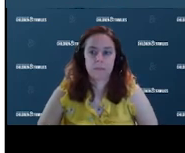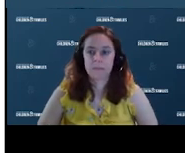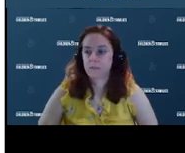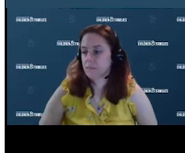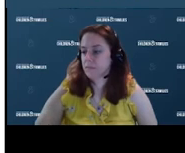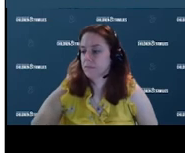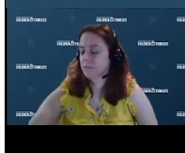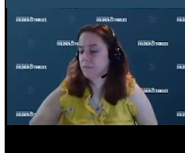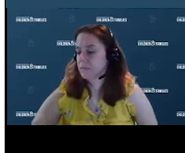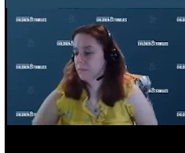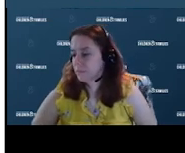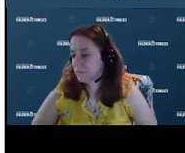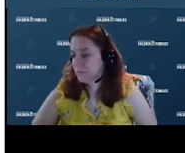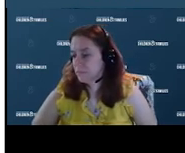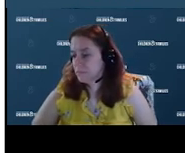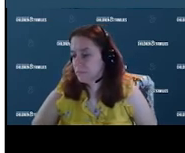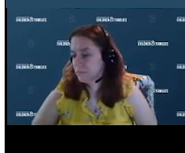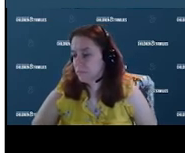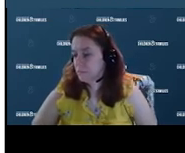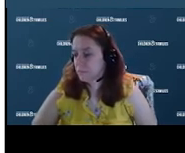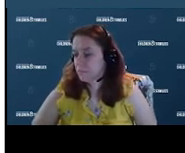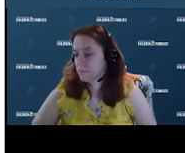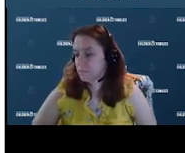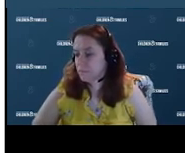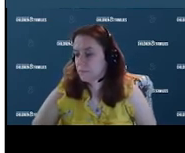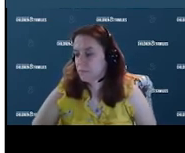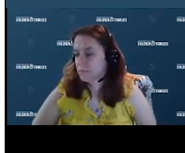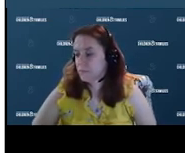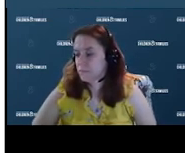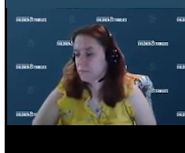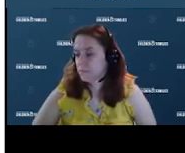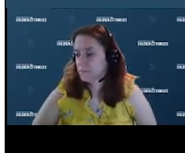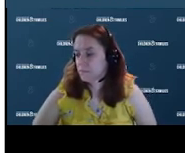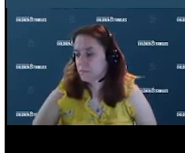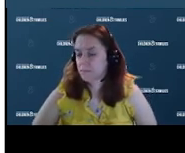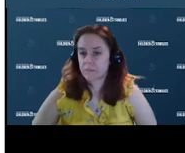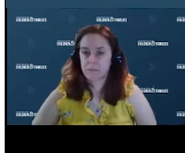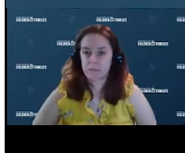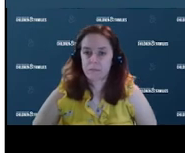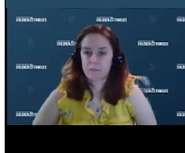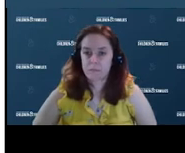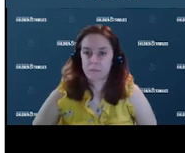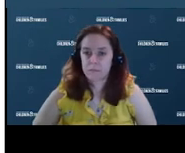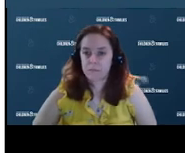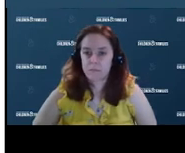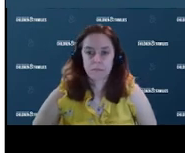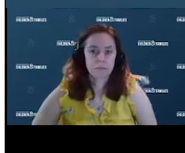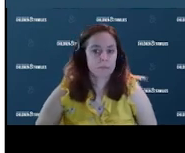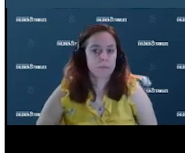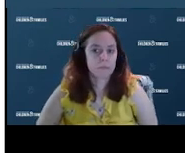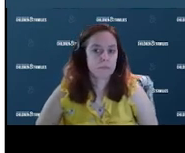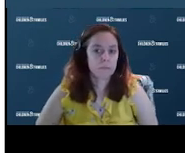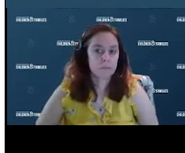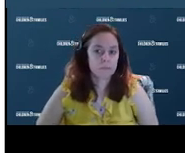various expenses such as childcare, wellness plans, vacations, mental health, or other items as determined by the staff